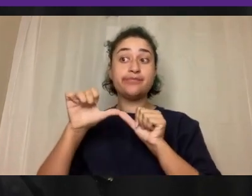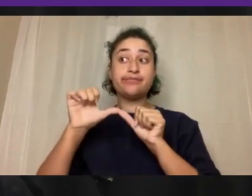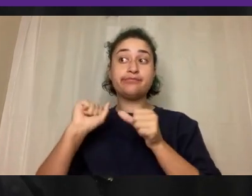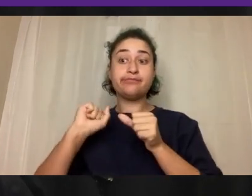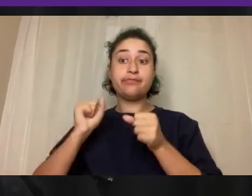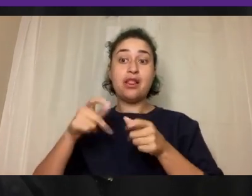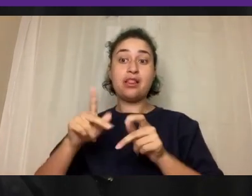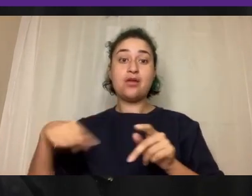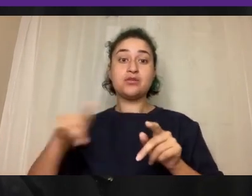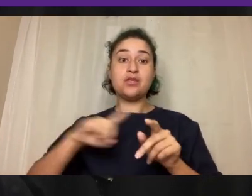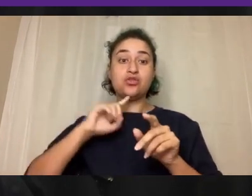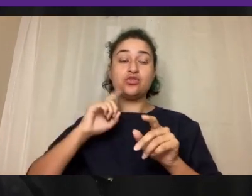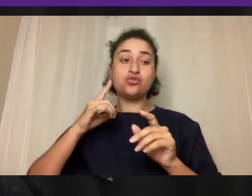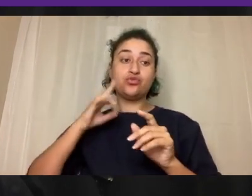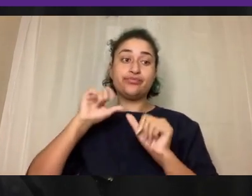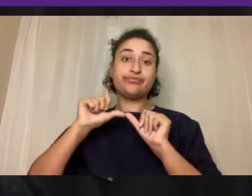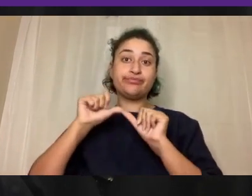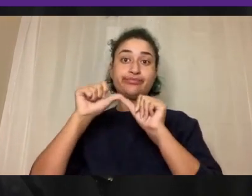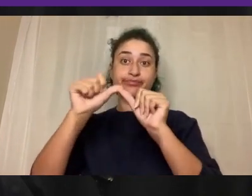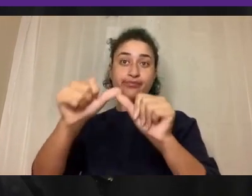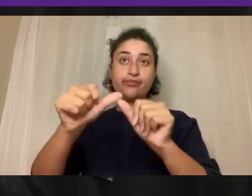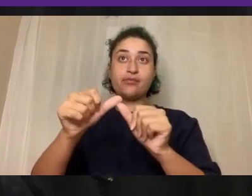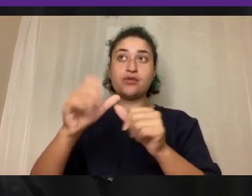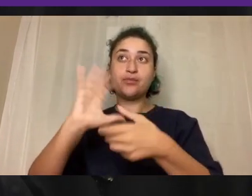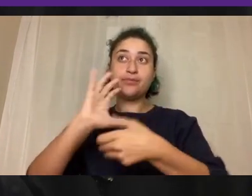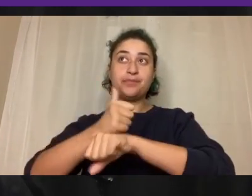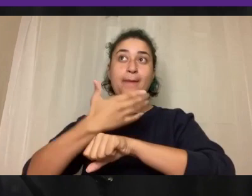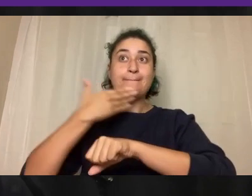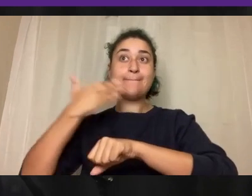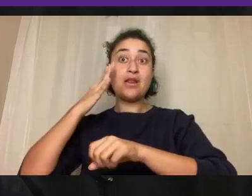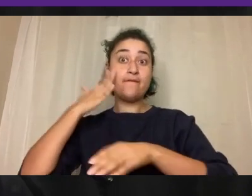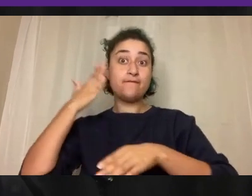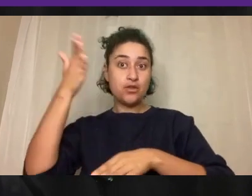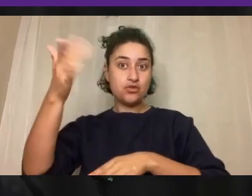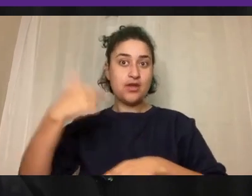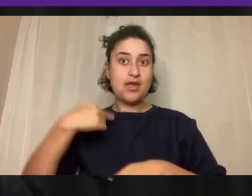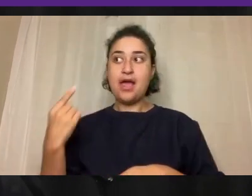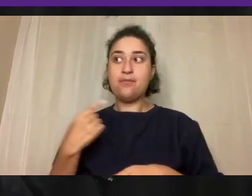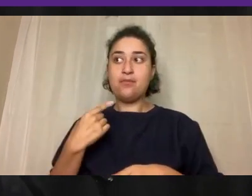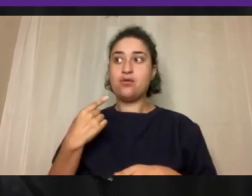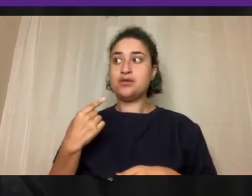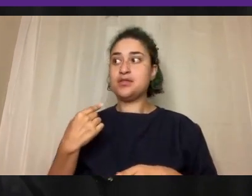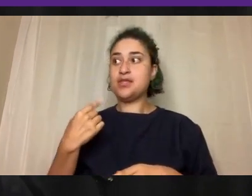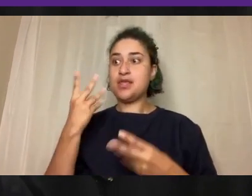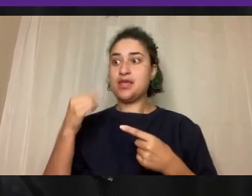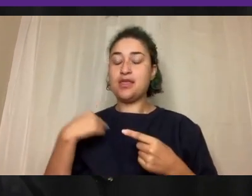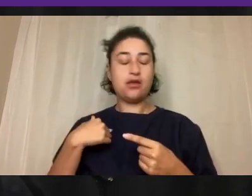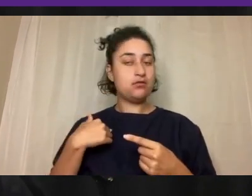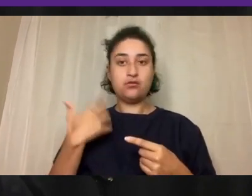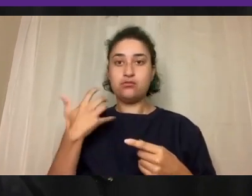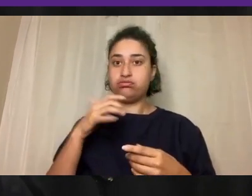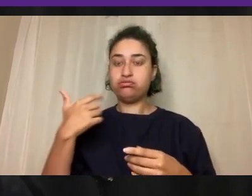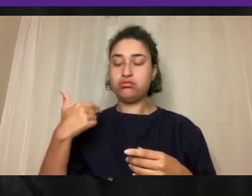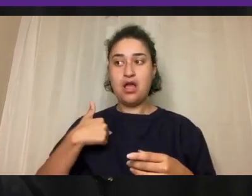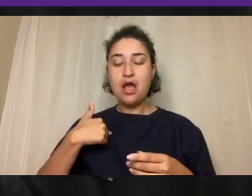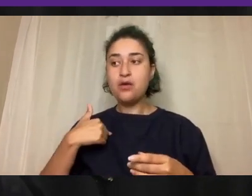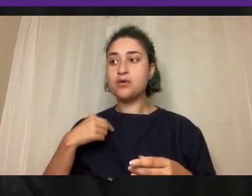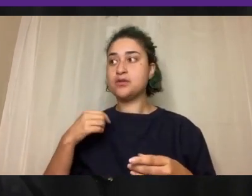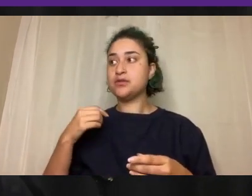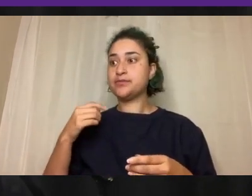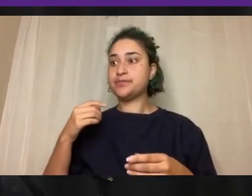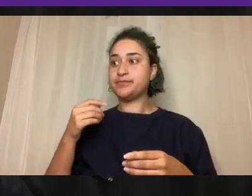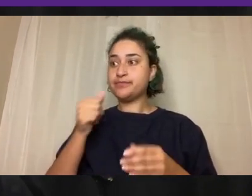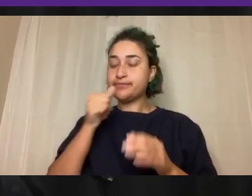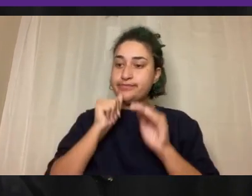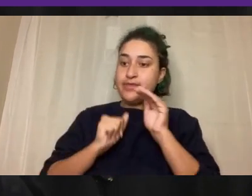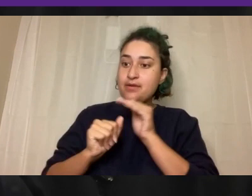future. And I am always thinking like shit, I was smuggled into this country. And I don't